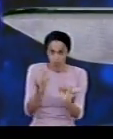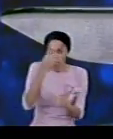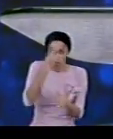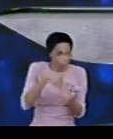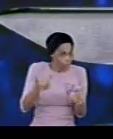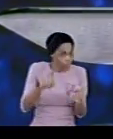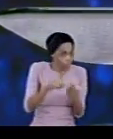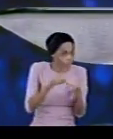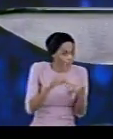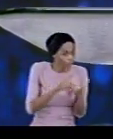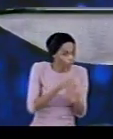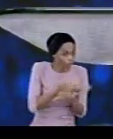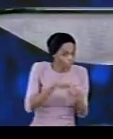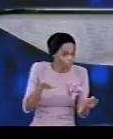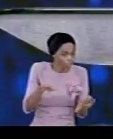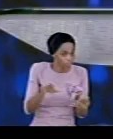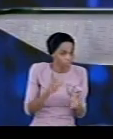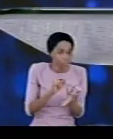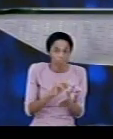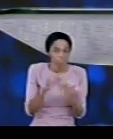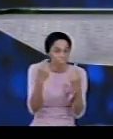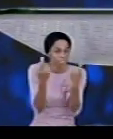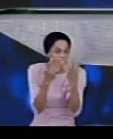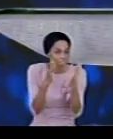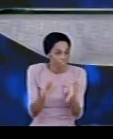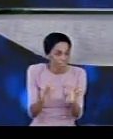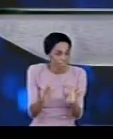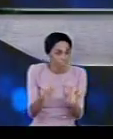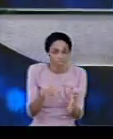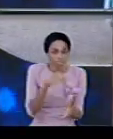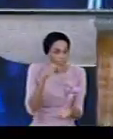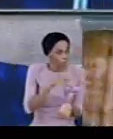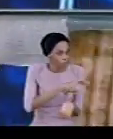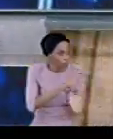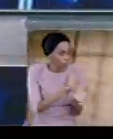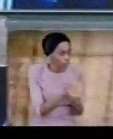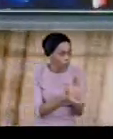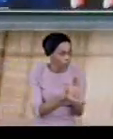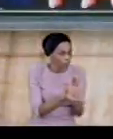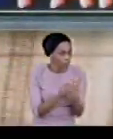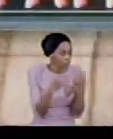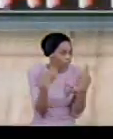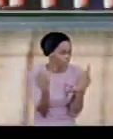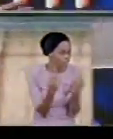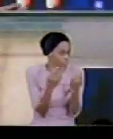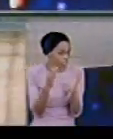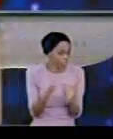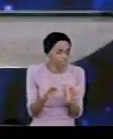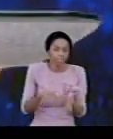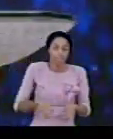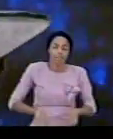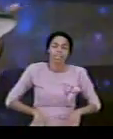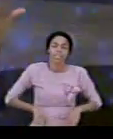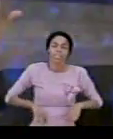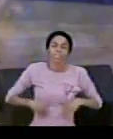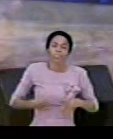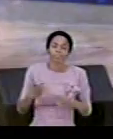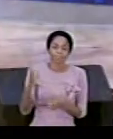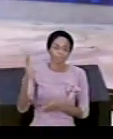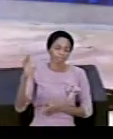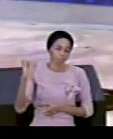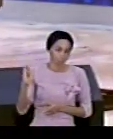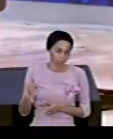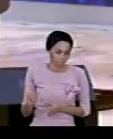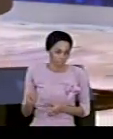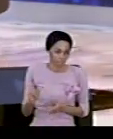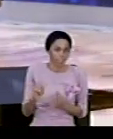unrighteous, the ungodly, the unconverted, the sinner lives by